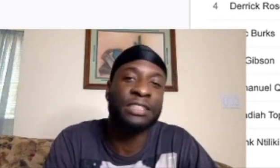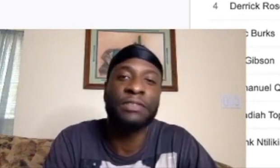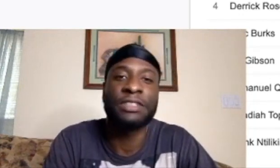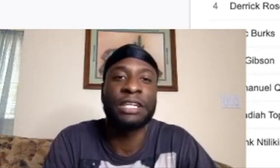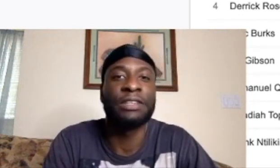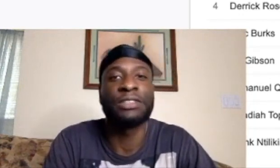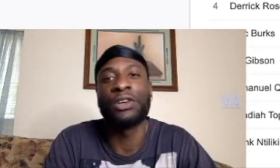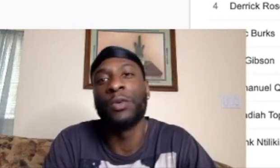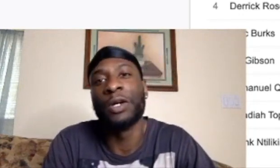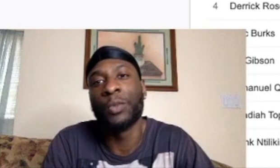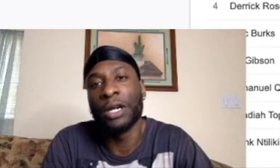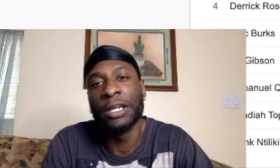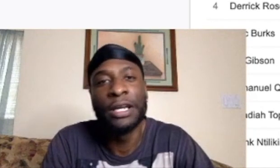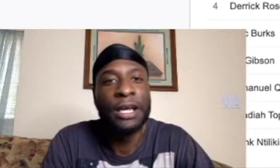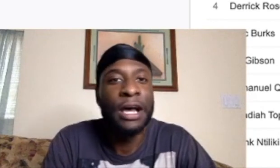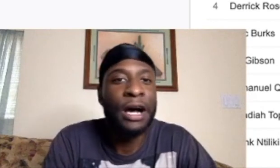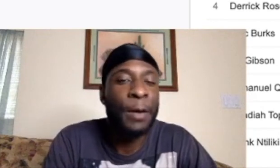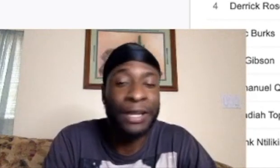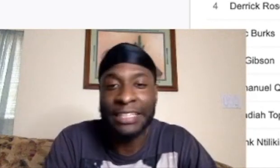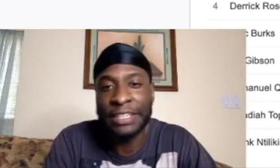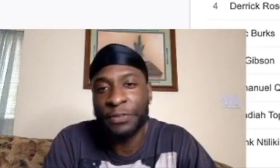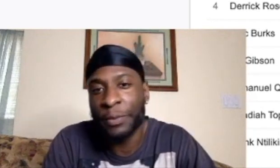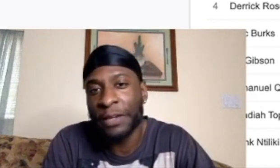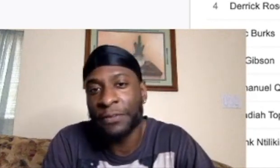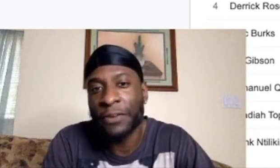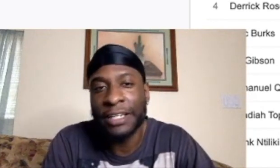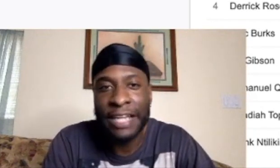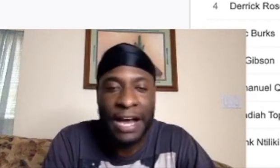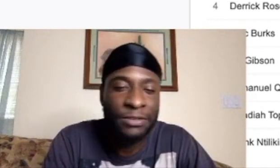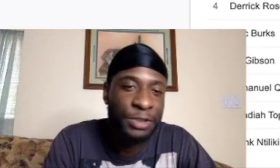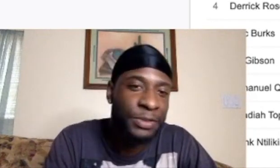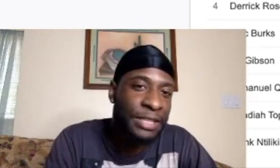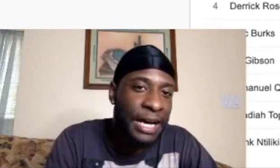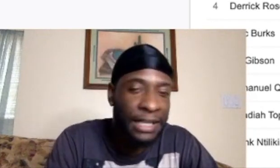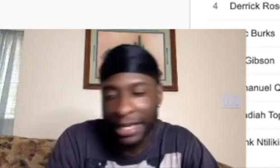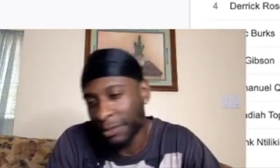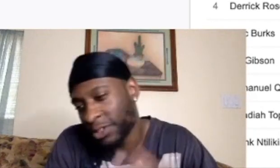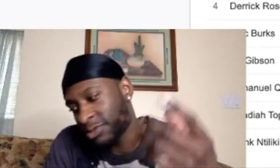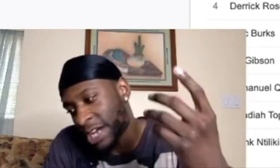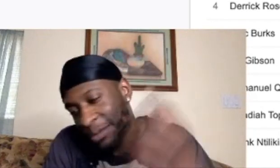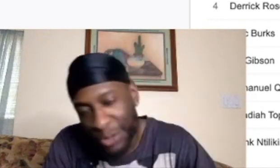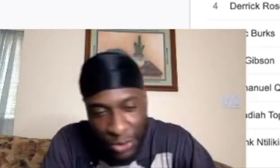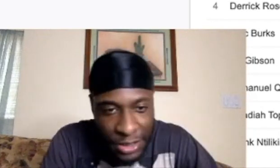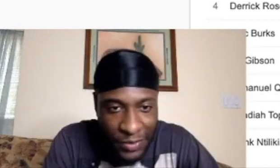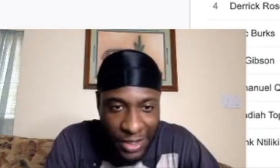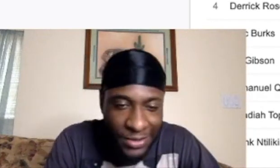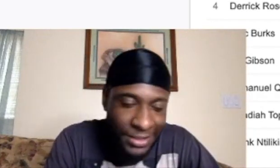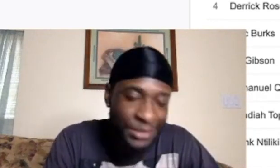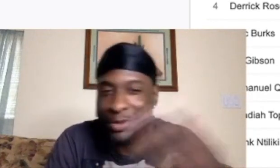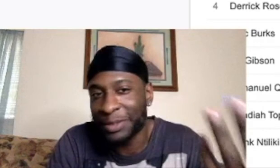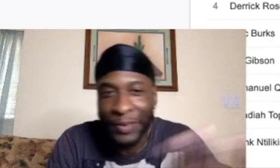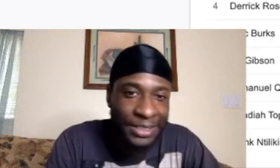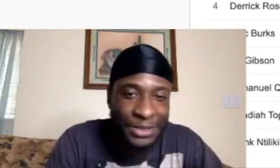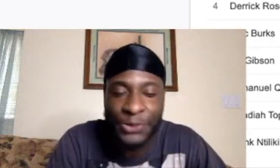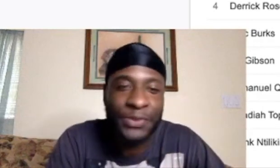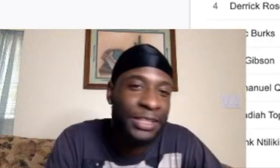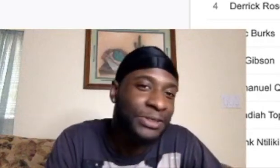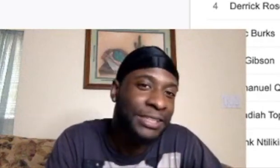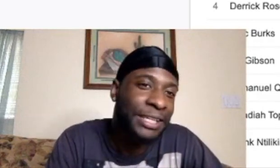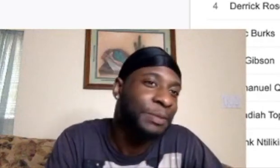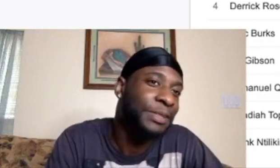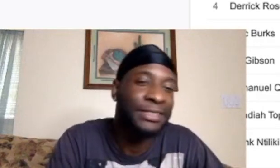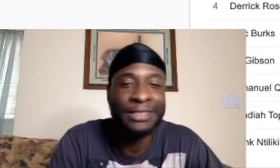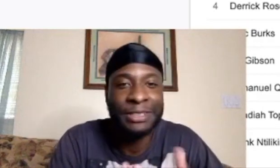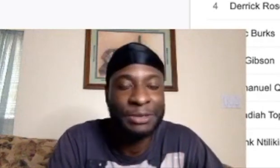in this series now. Let's go 1-1. But that's it for me for right now. It's your boy Don. Like, comment, subscribe. You enjoy these videos. I just wanted to bring these two